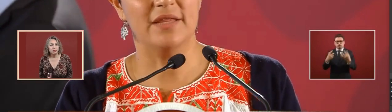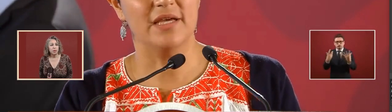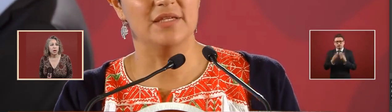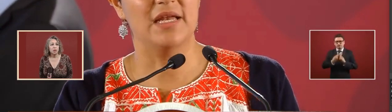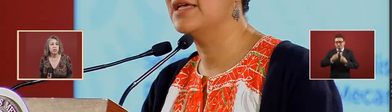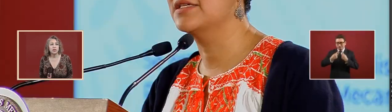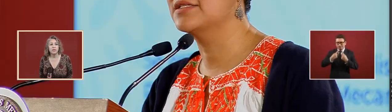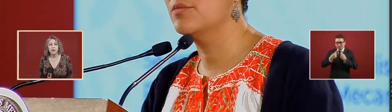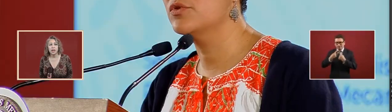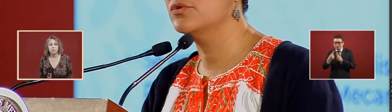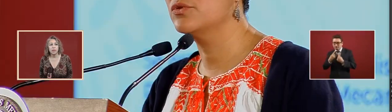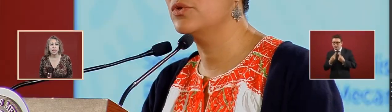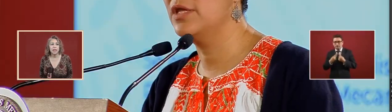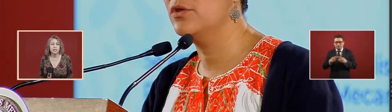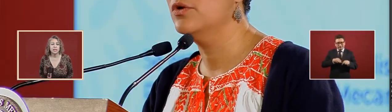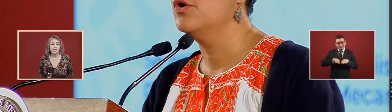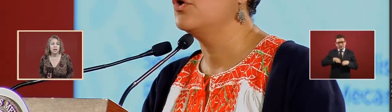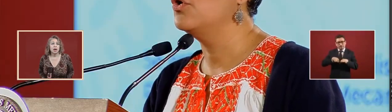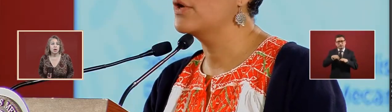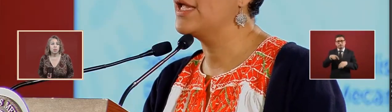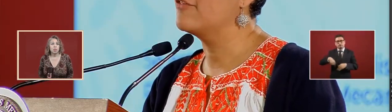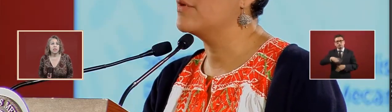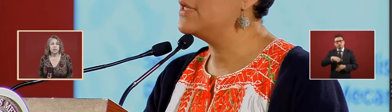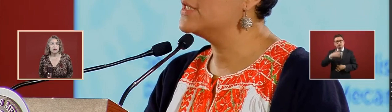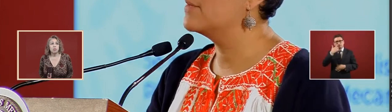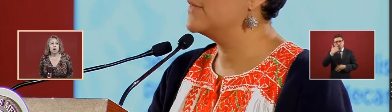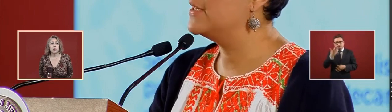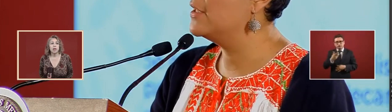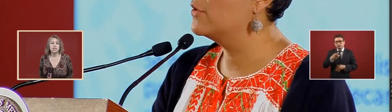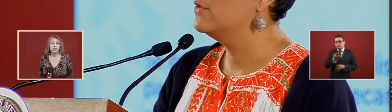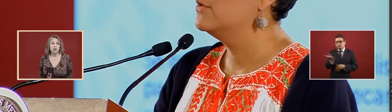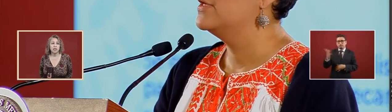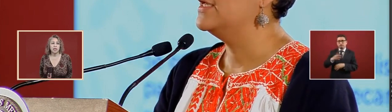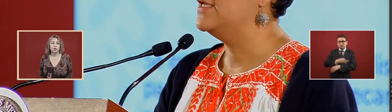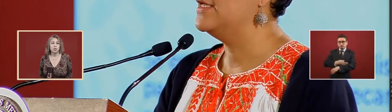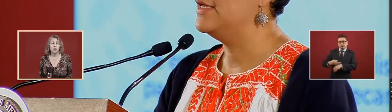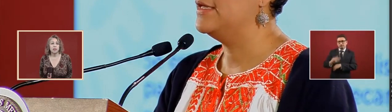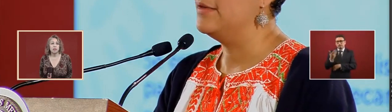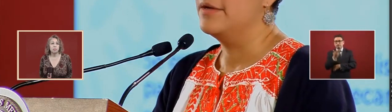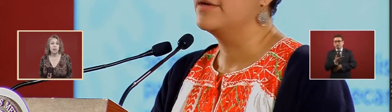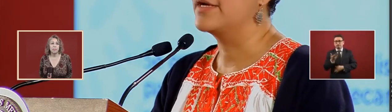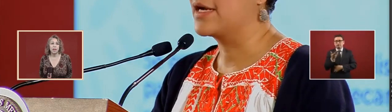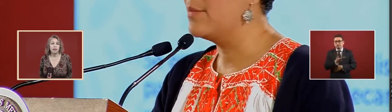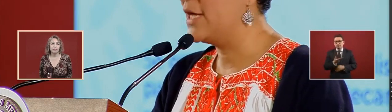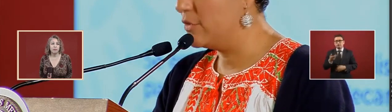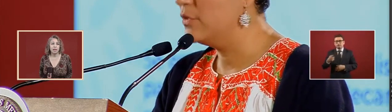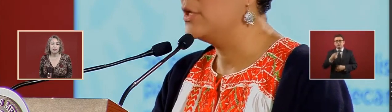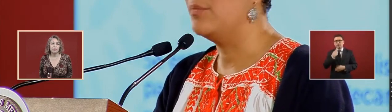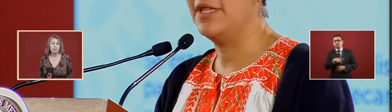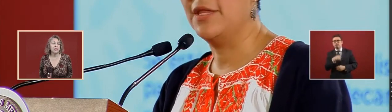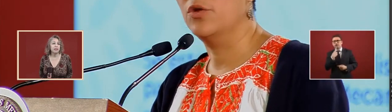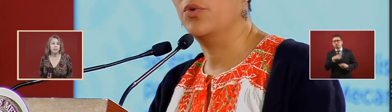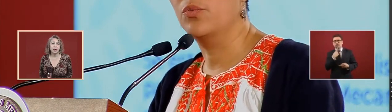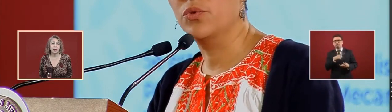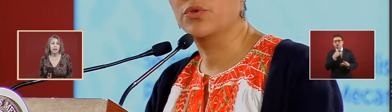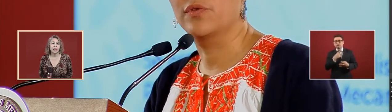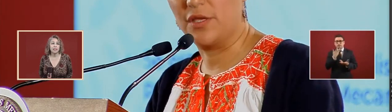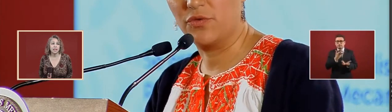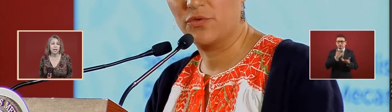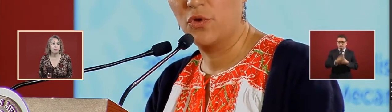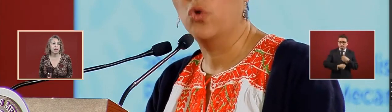tables of work which are very complete, where we're constructing what the people have and the families have